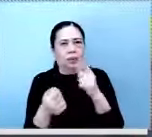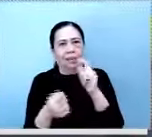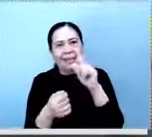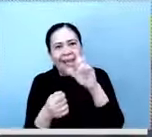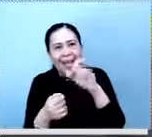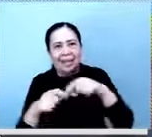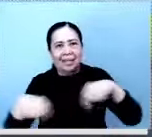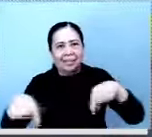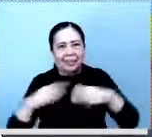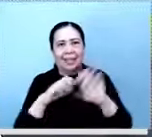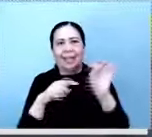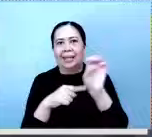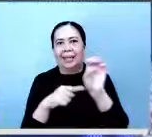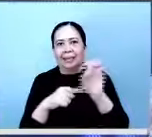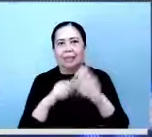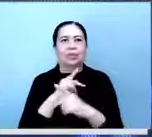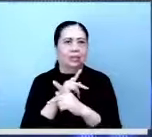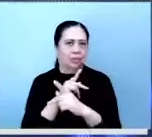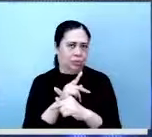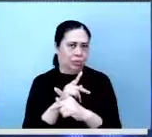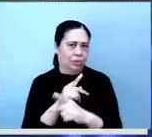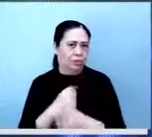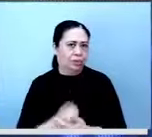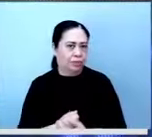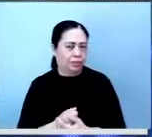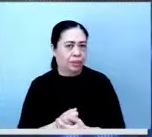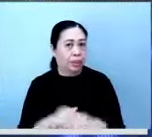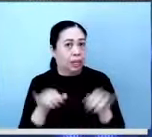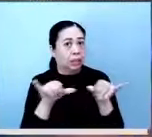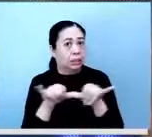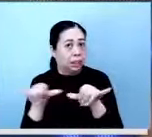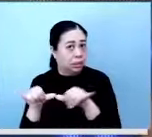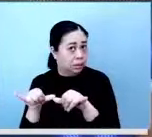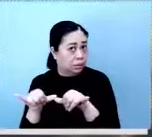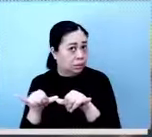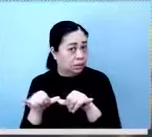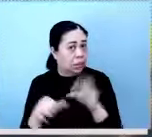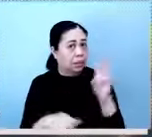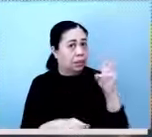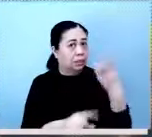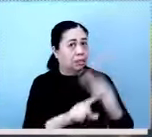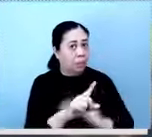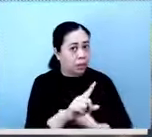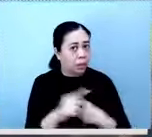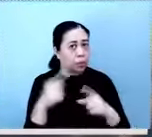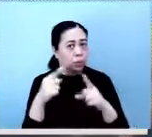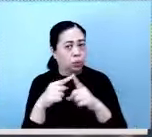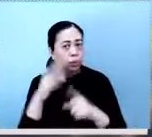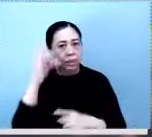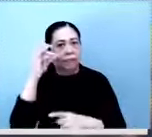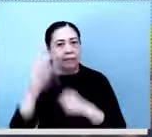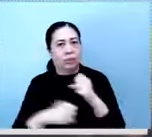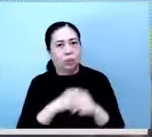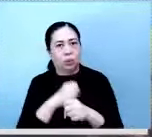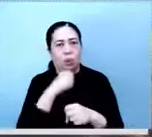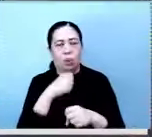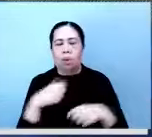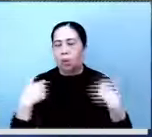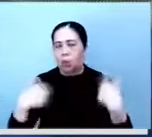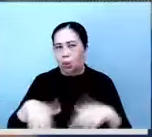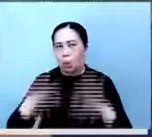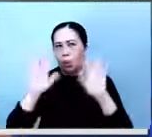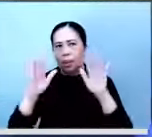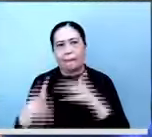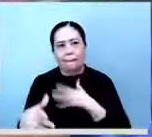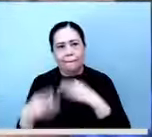and extra protection. Yes, extra protection. Okay, our sizing is from? 6 months old up to 7 years old. That's amazing. Please,